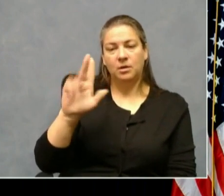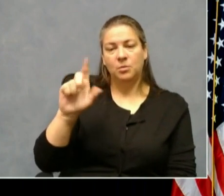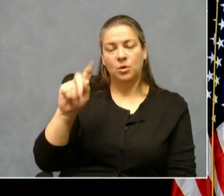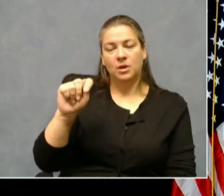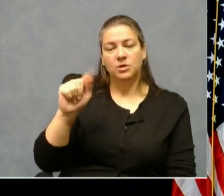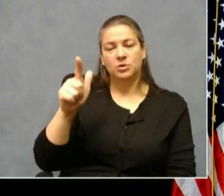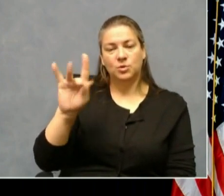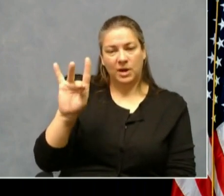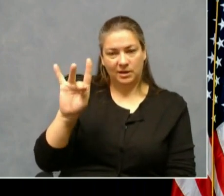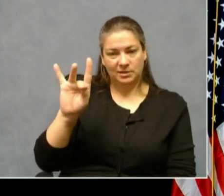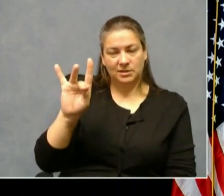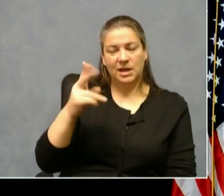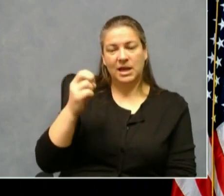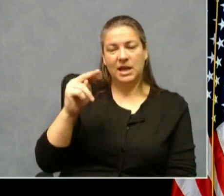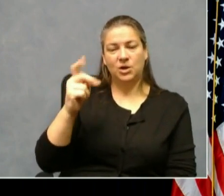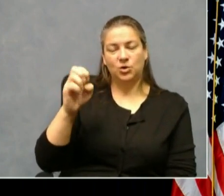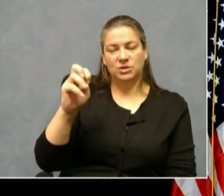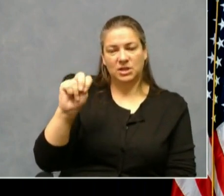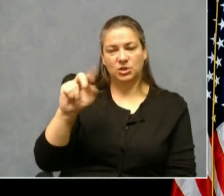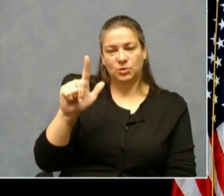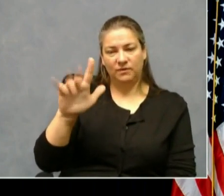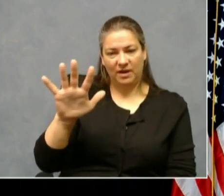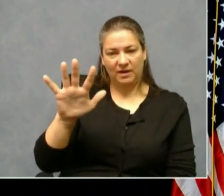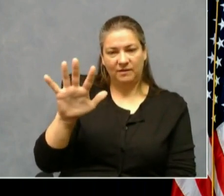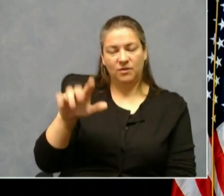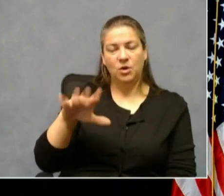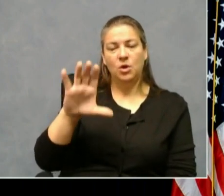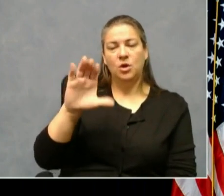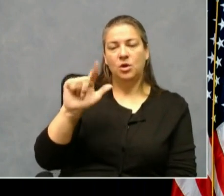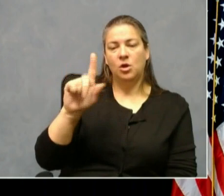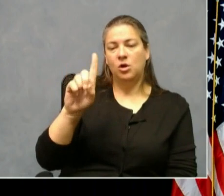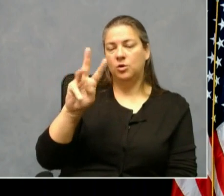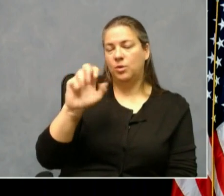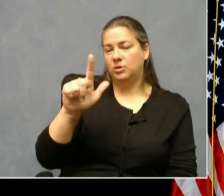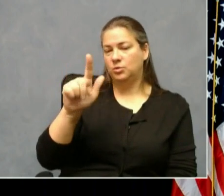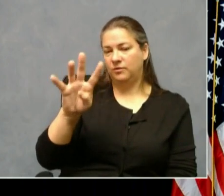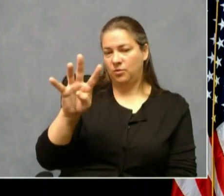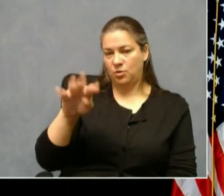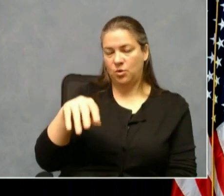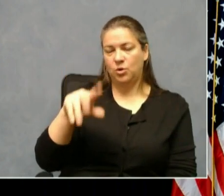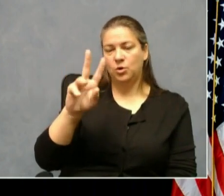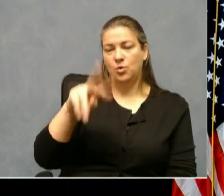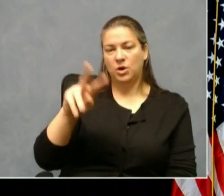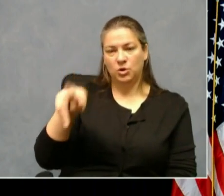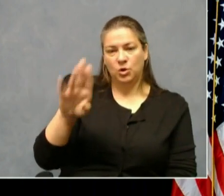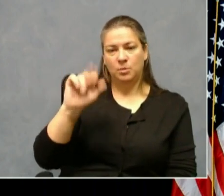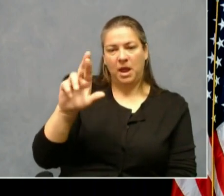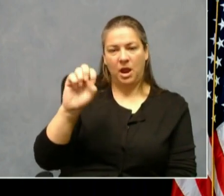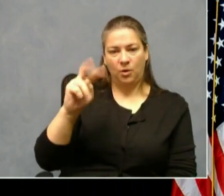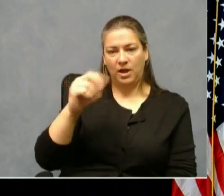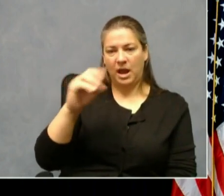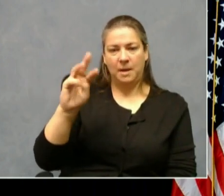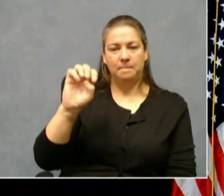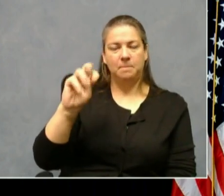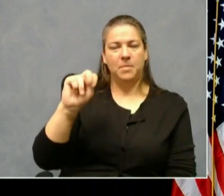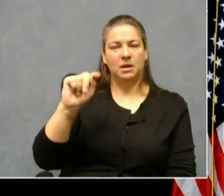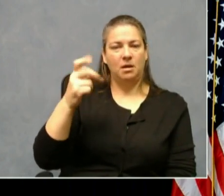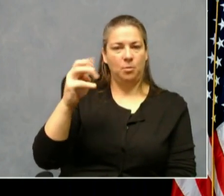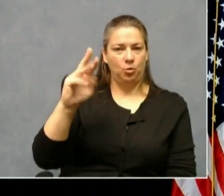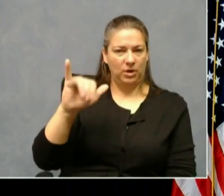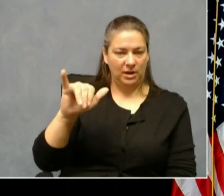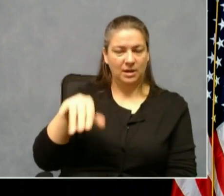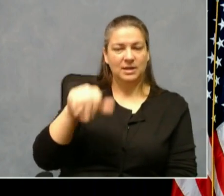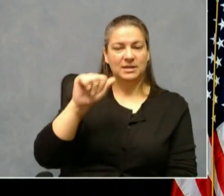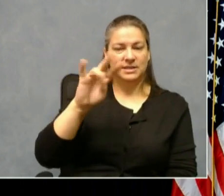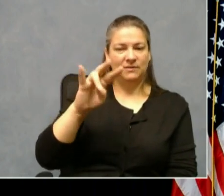28, Henderson 25, Caldwell 24, 22 in Barron and Montgomery, 17 in